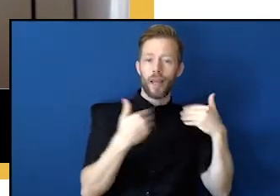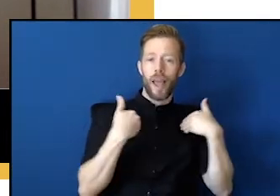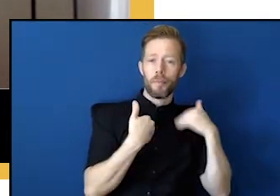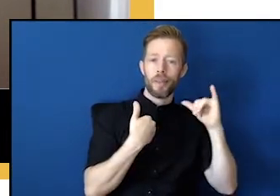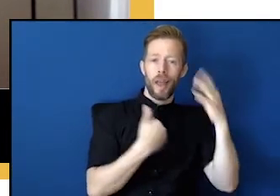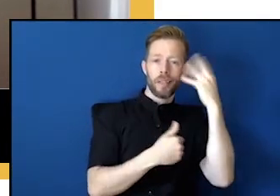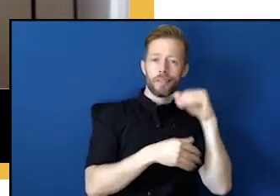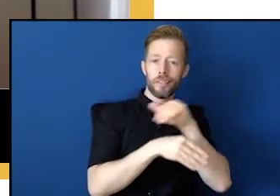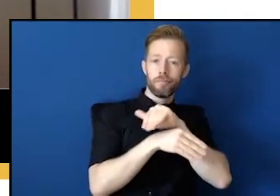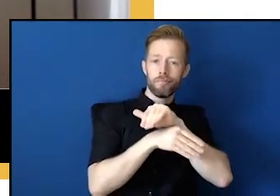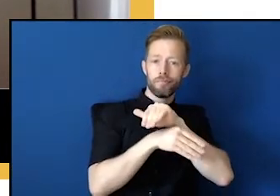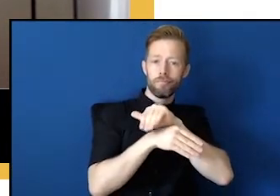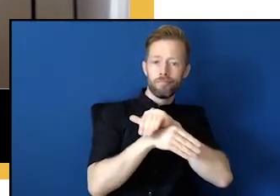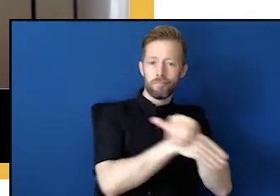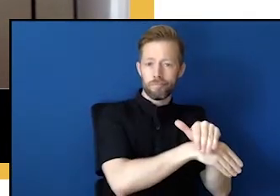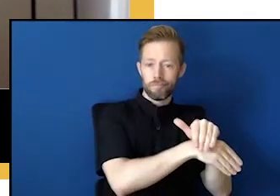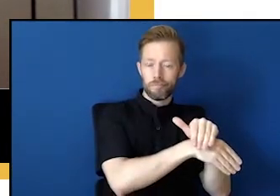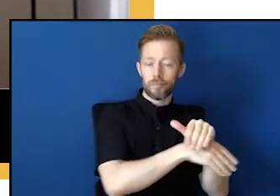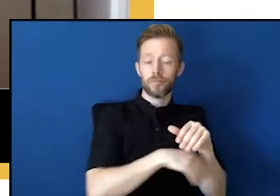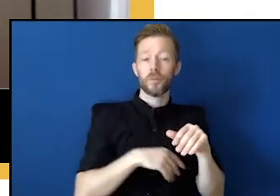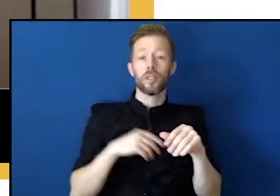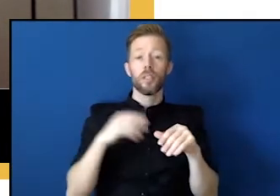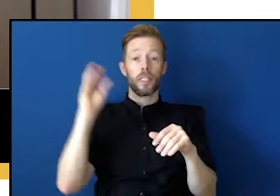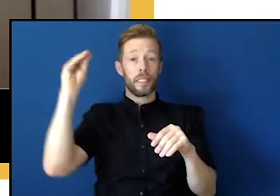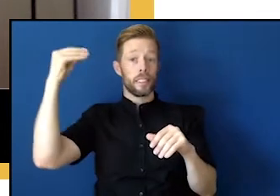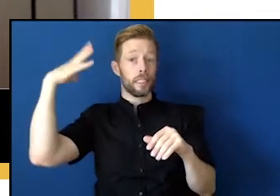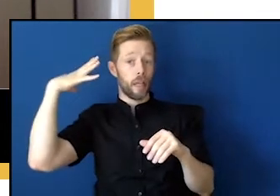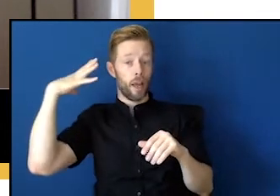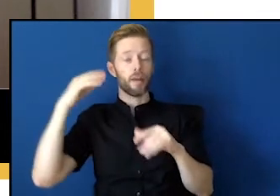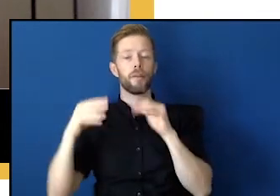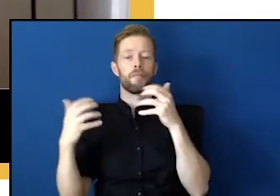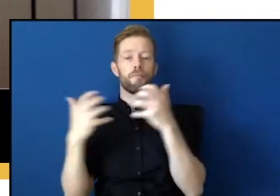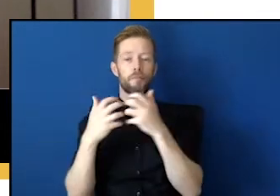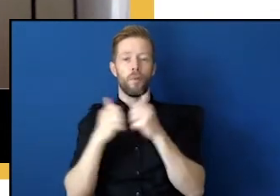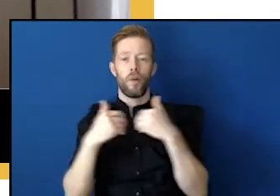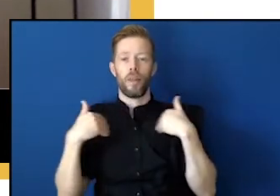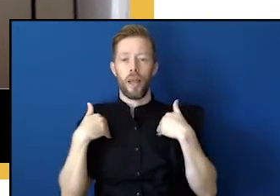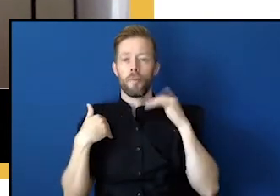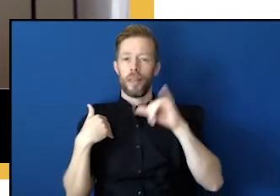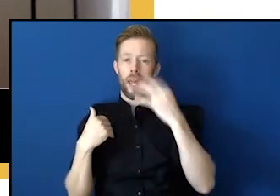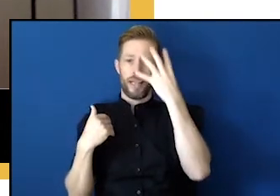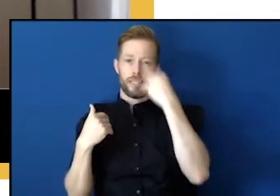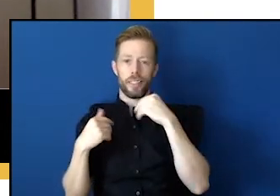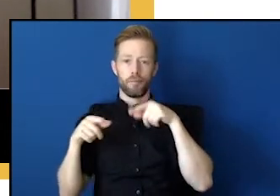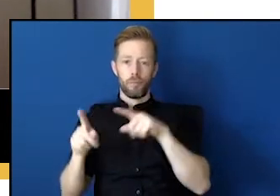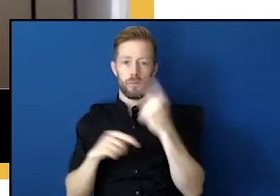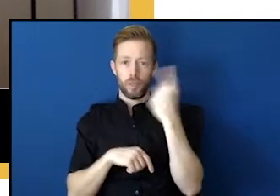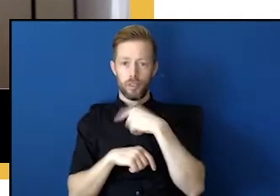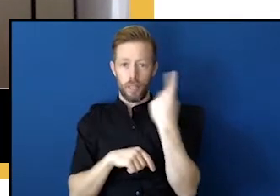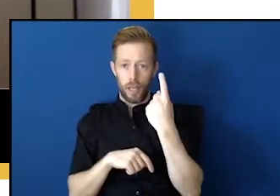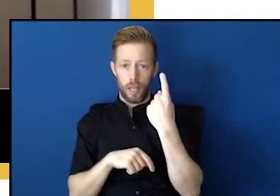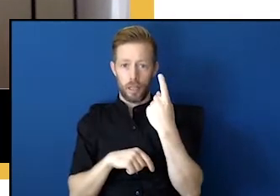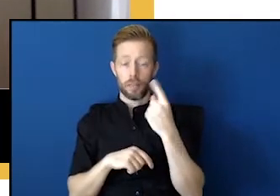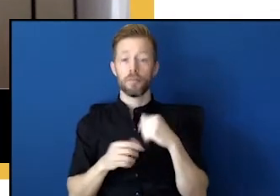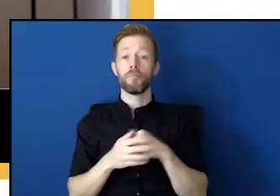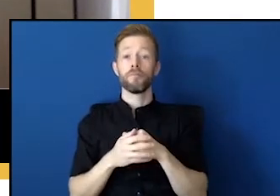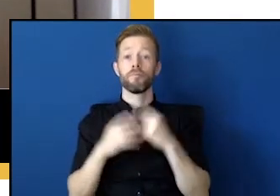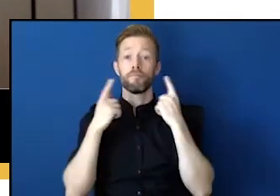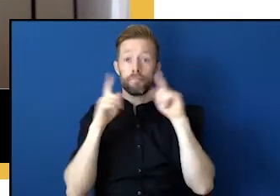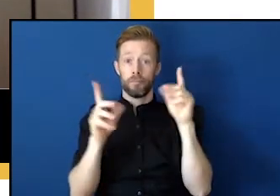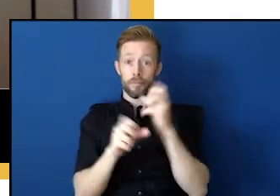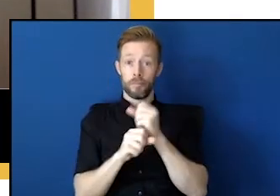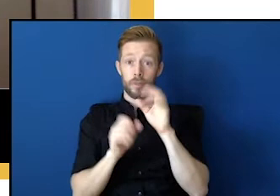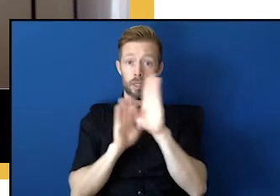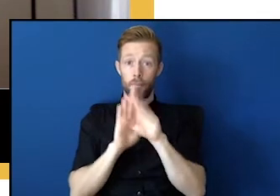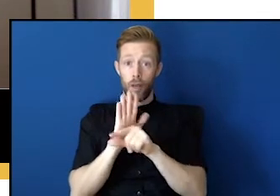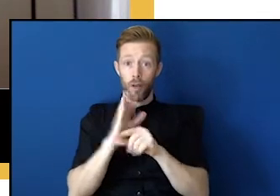at night or a sun next to the animals that sleep during the day. Once the children have received